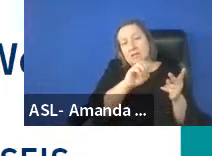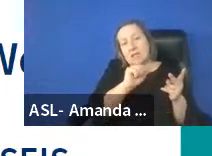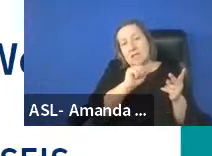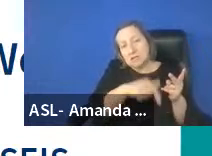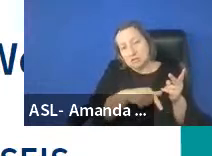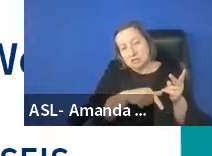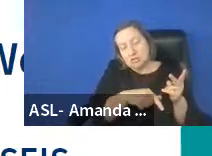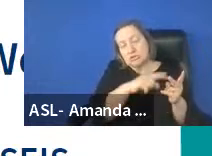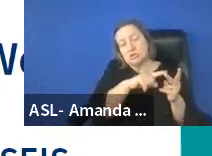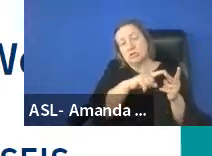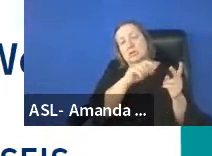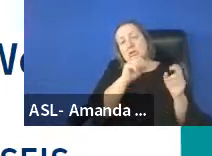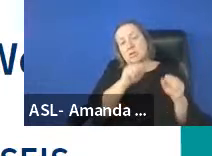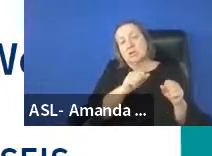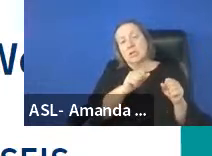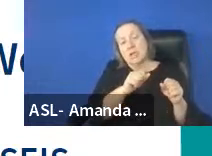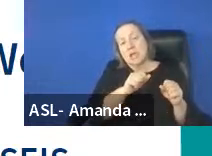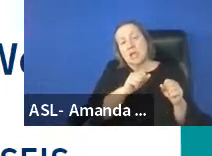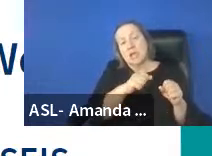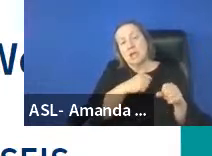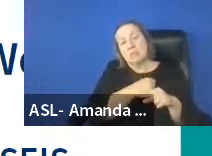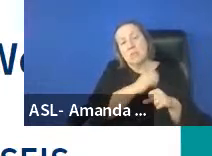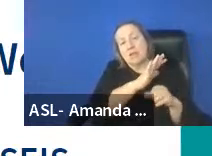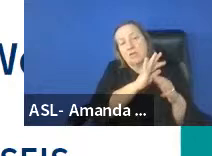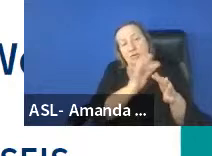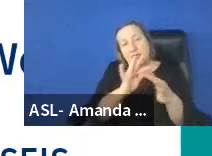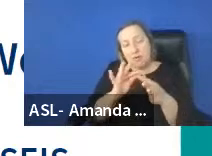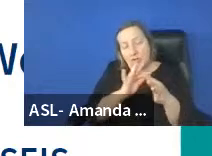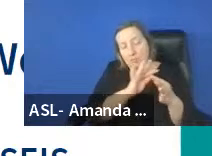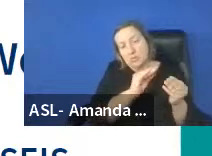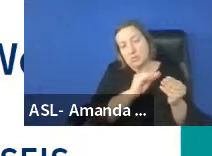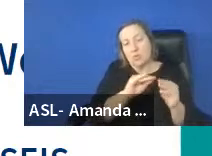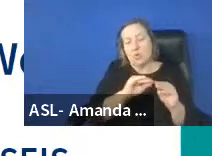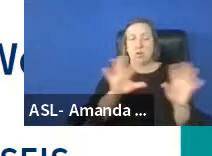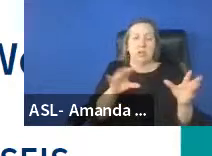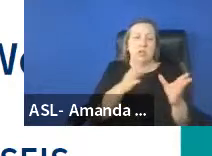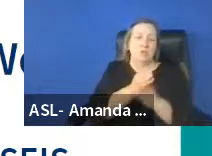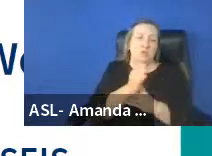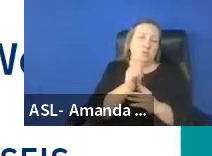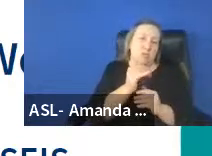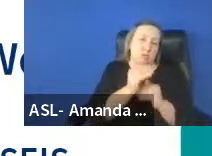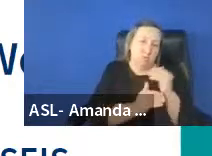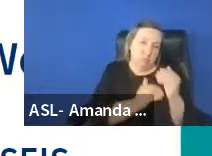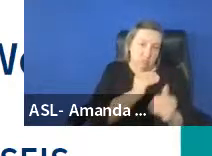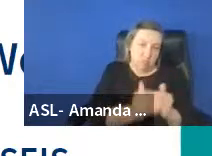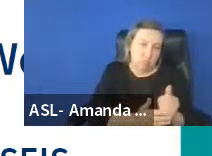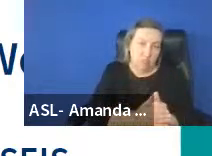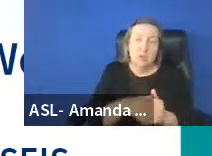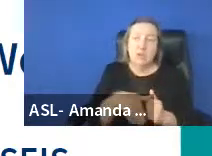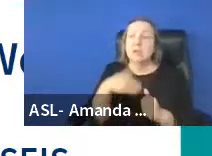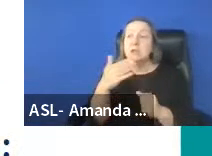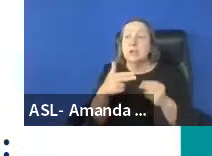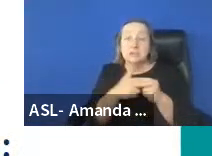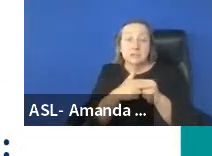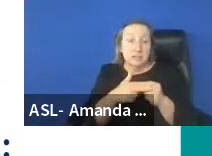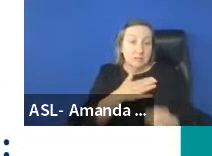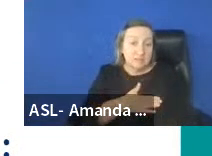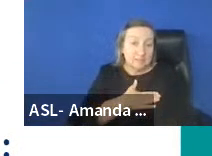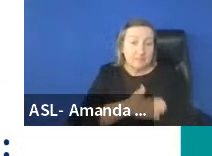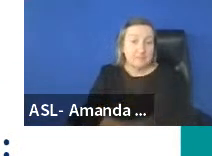able to make their comments heard in that process. So next slide, please.